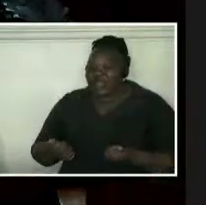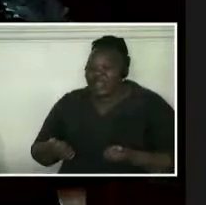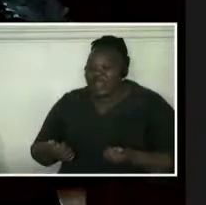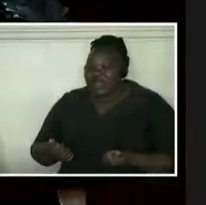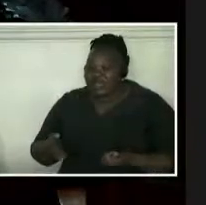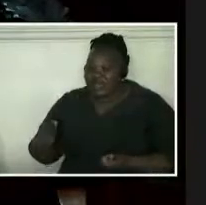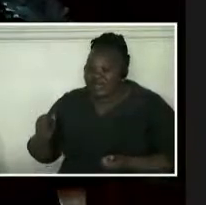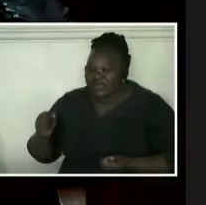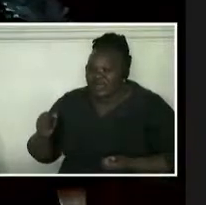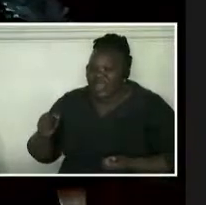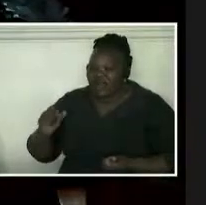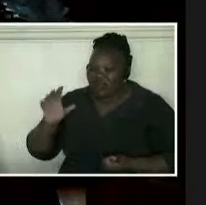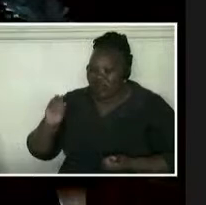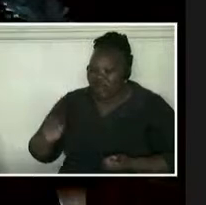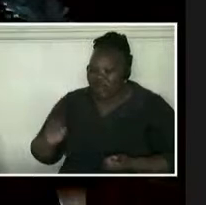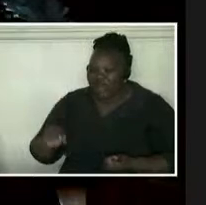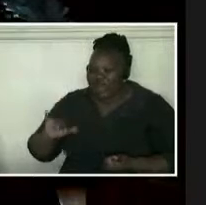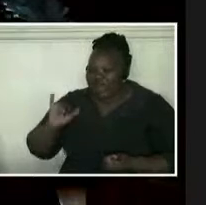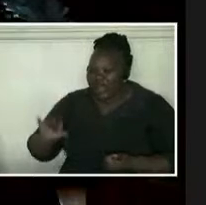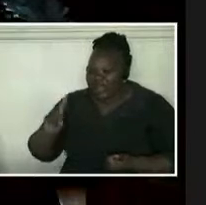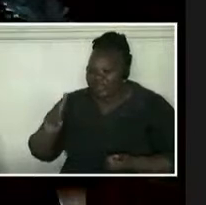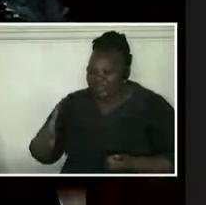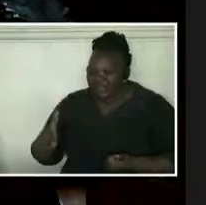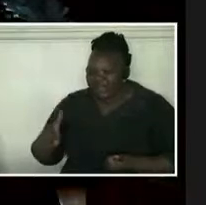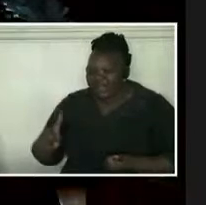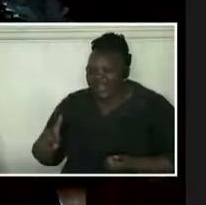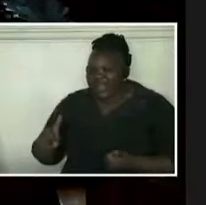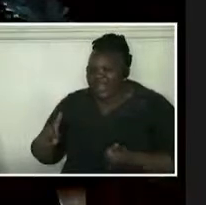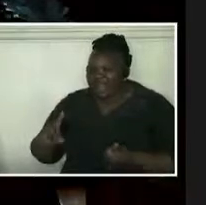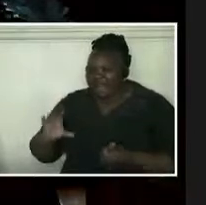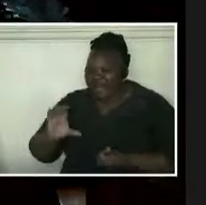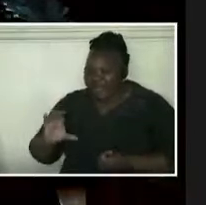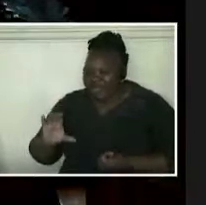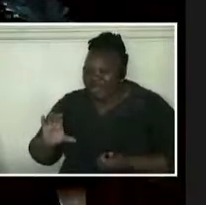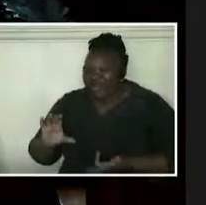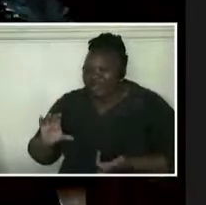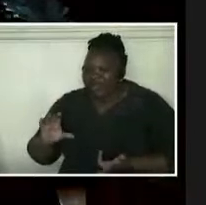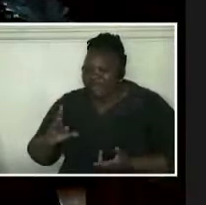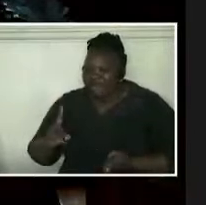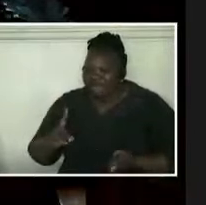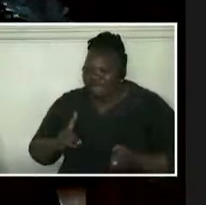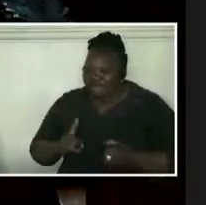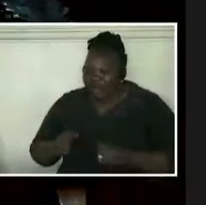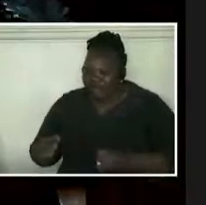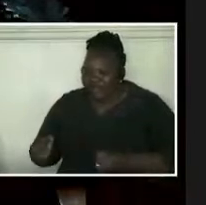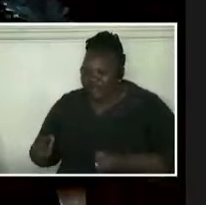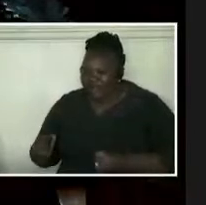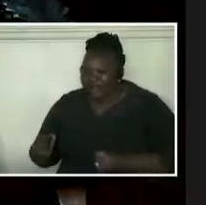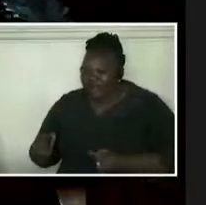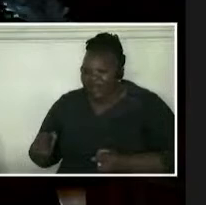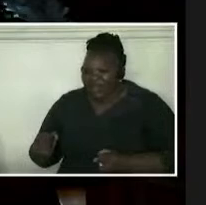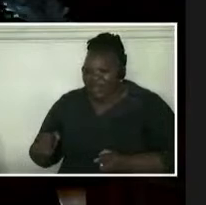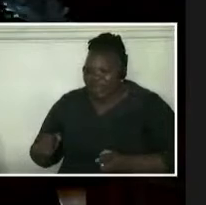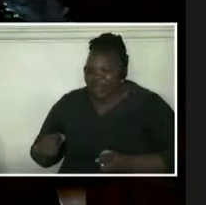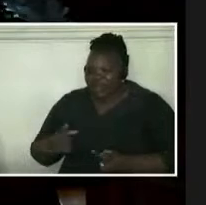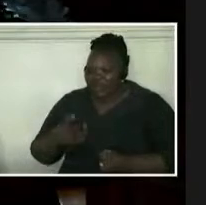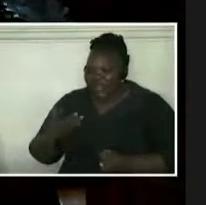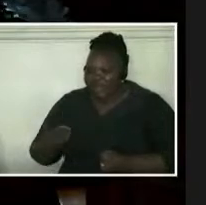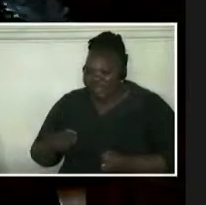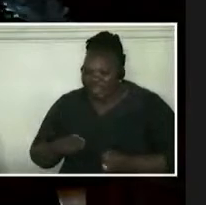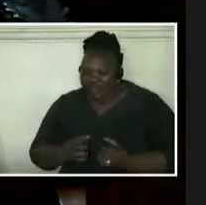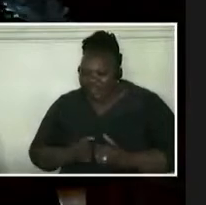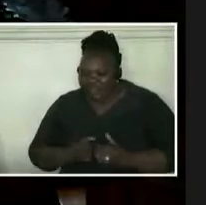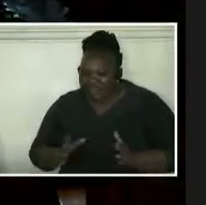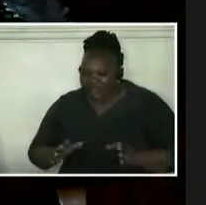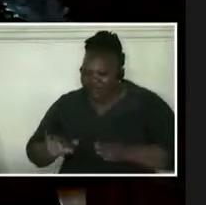there have been administrative and i.t bundles thank you our plans in this regard remain firmly on track family on track and we have comments